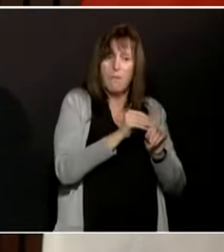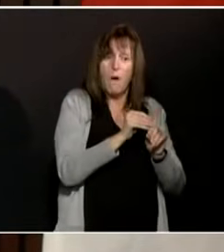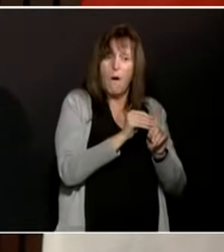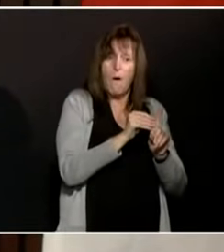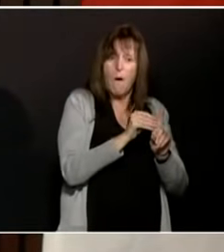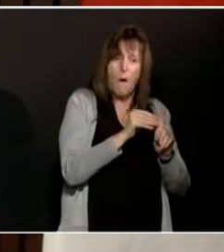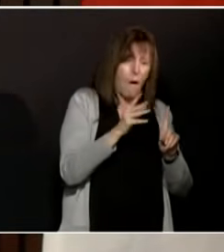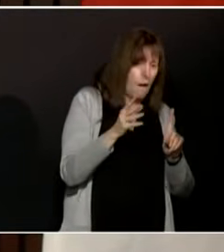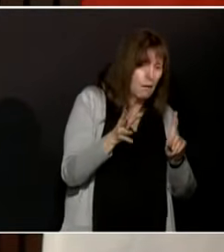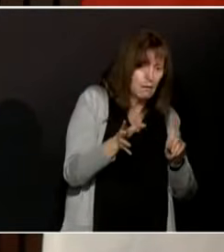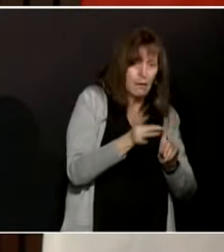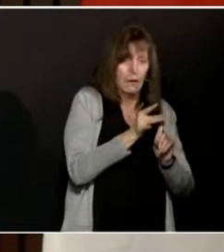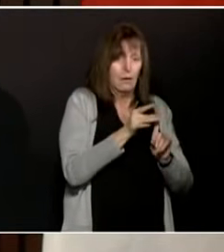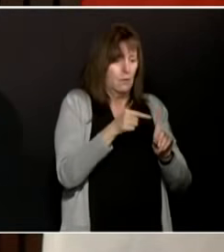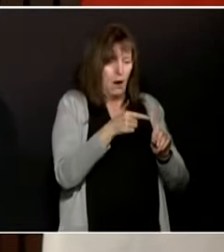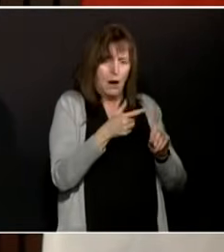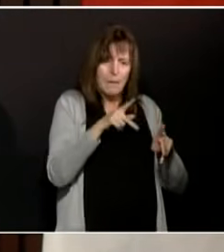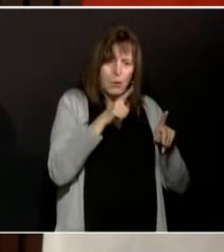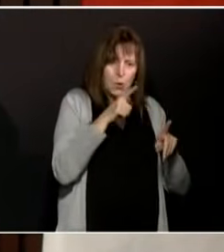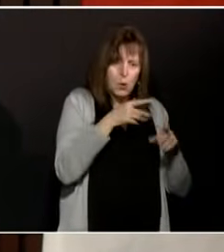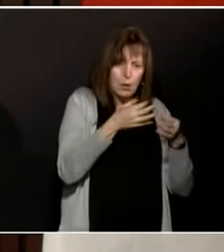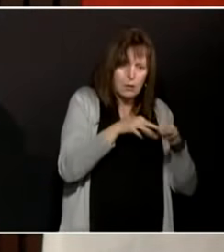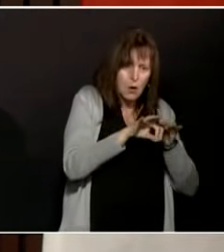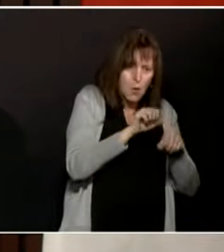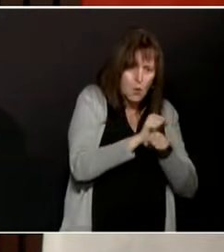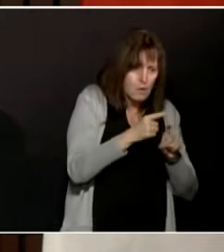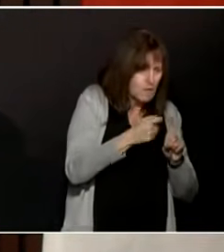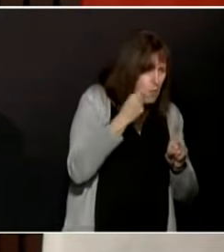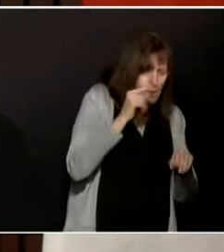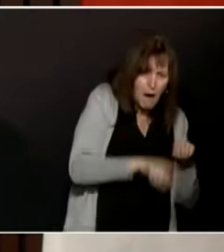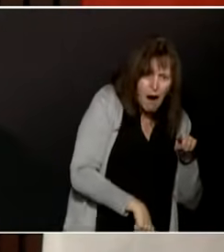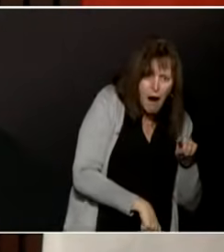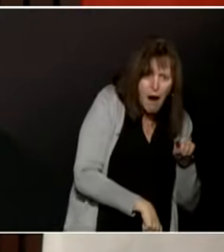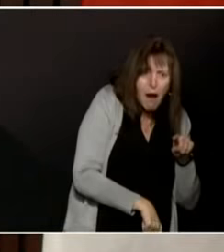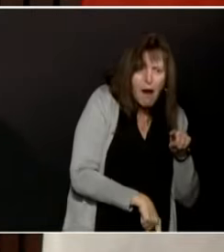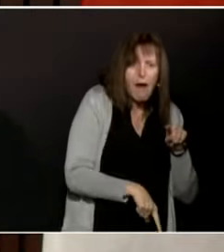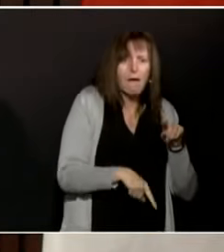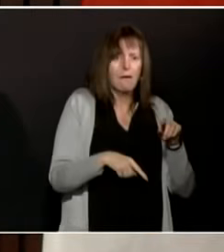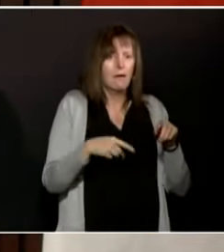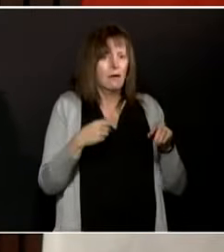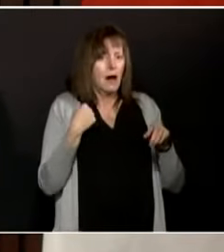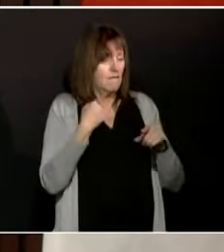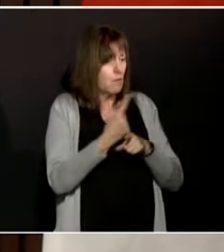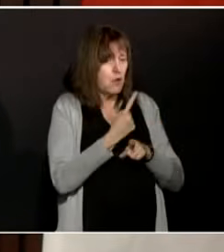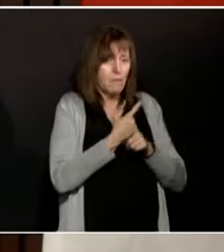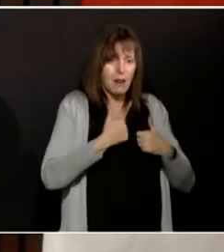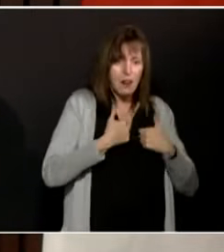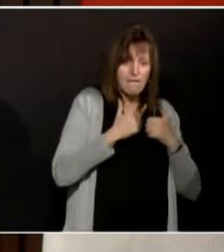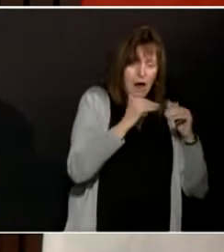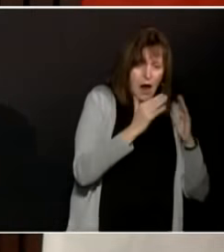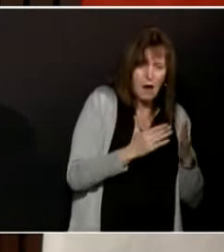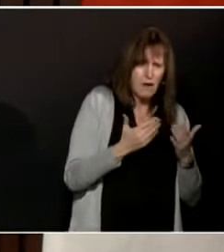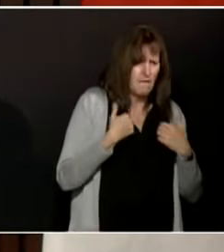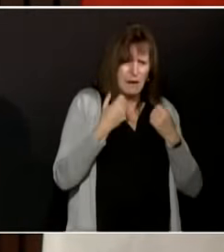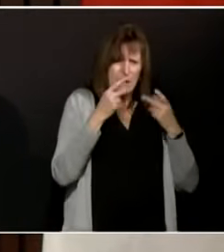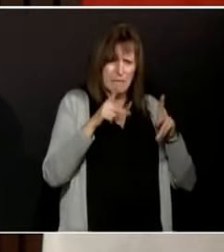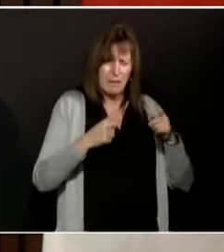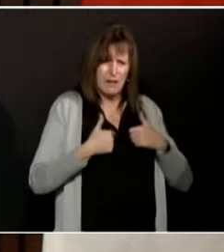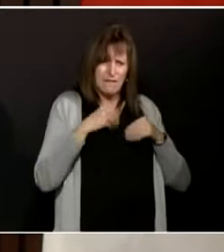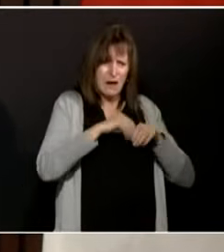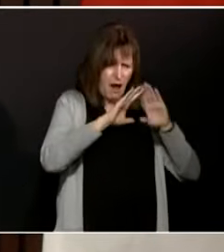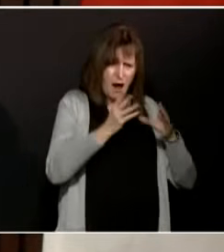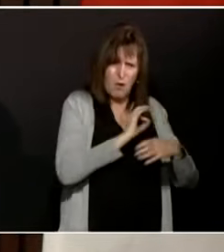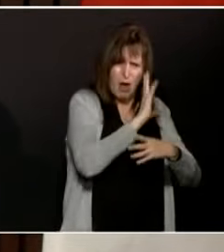home. Because the people in those communities don't have appropriate housing. They're crowded together. They can't isolate. Because they've got